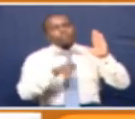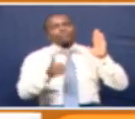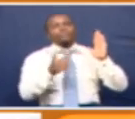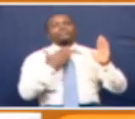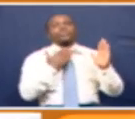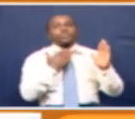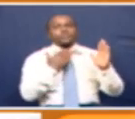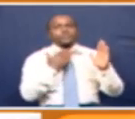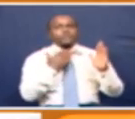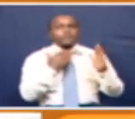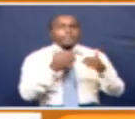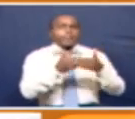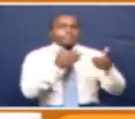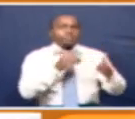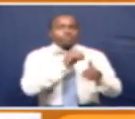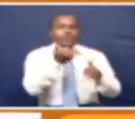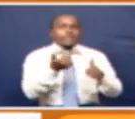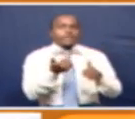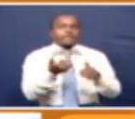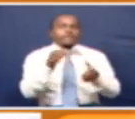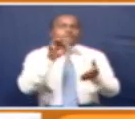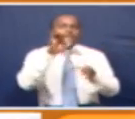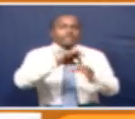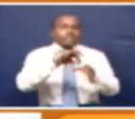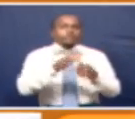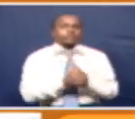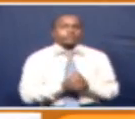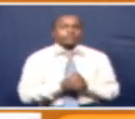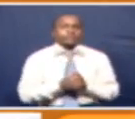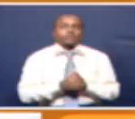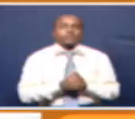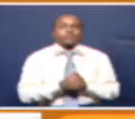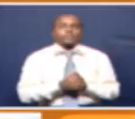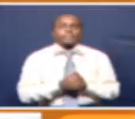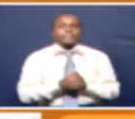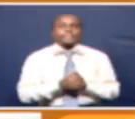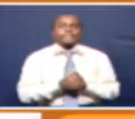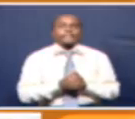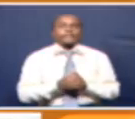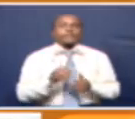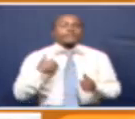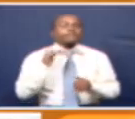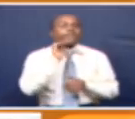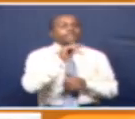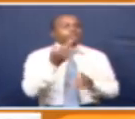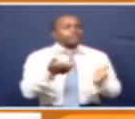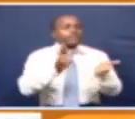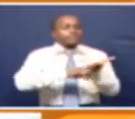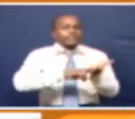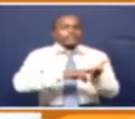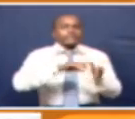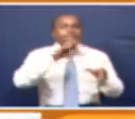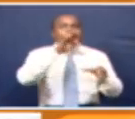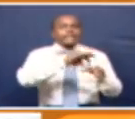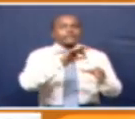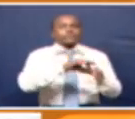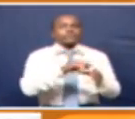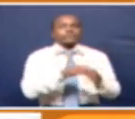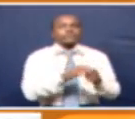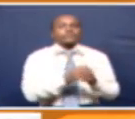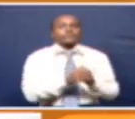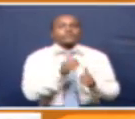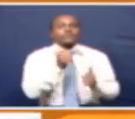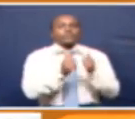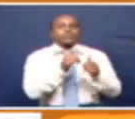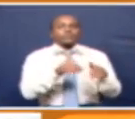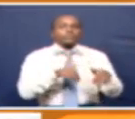met before another repeat election was conducted. We have called for a repeat election which would